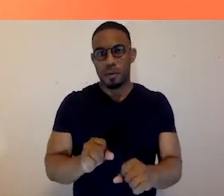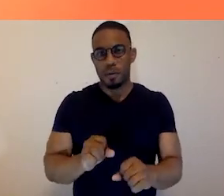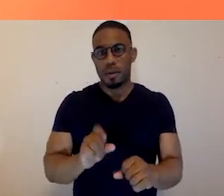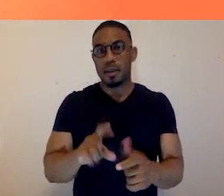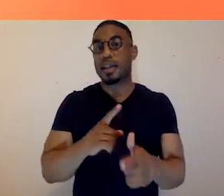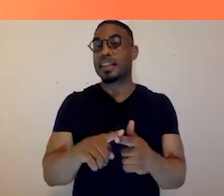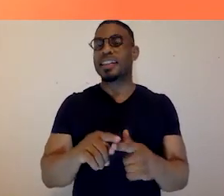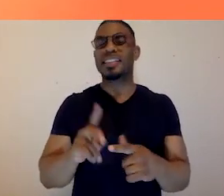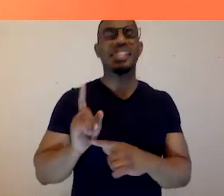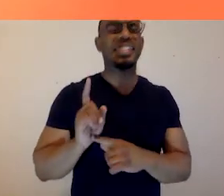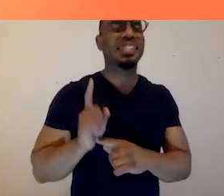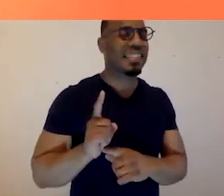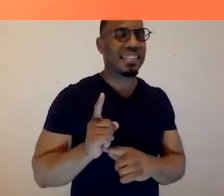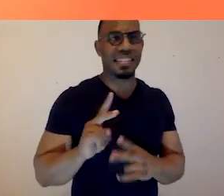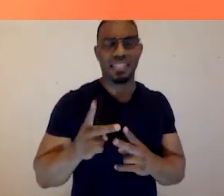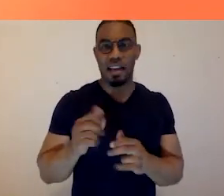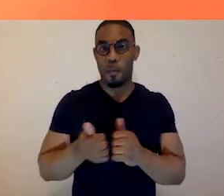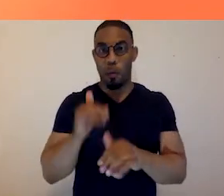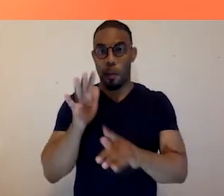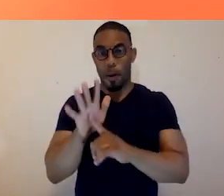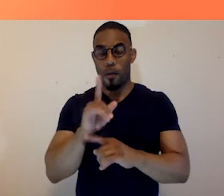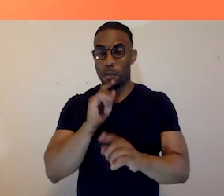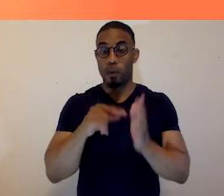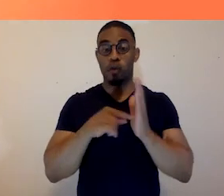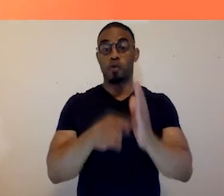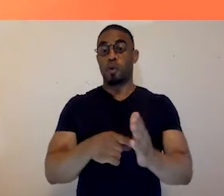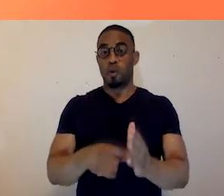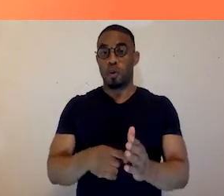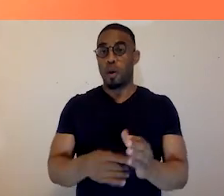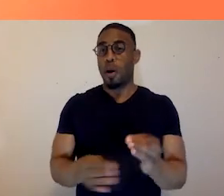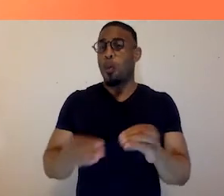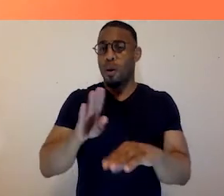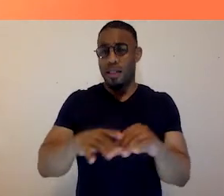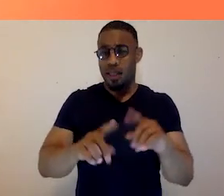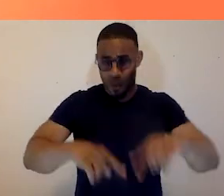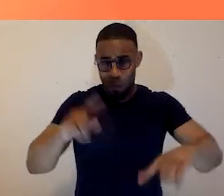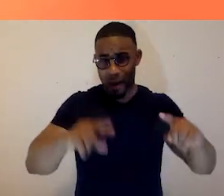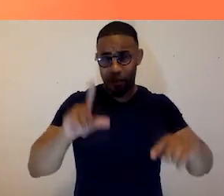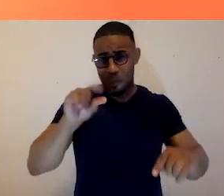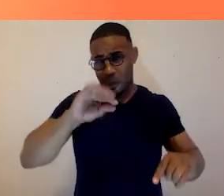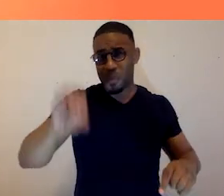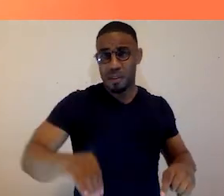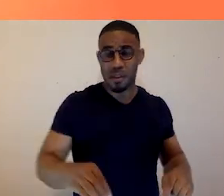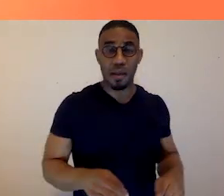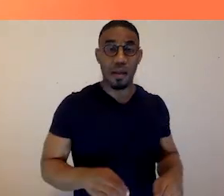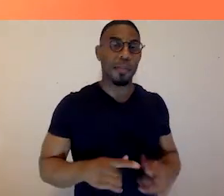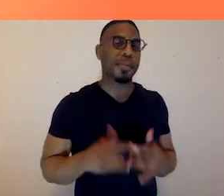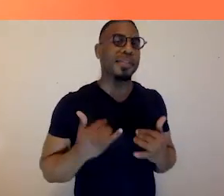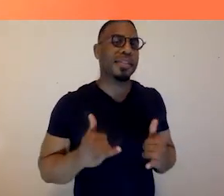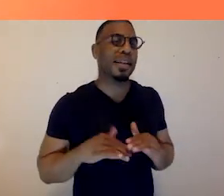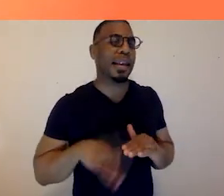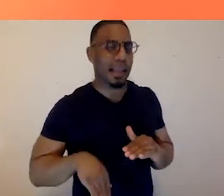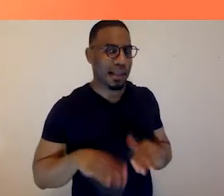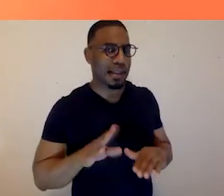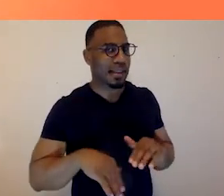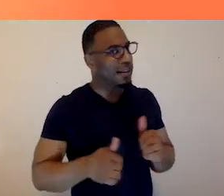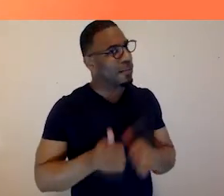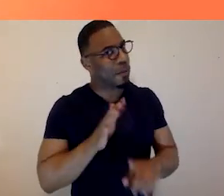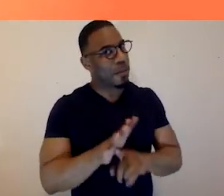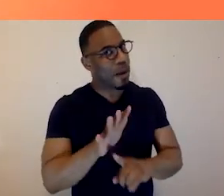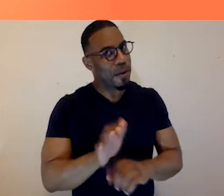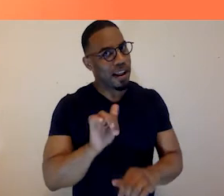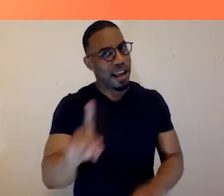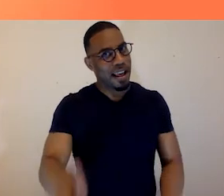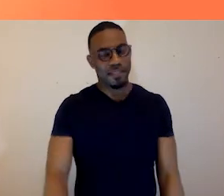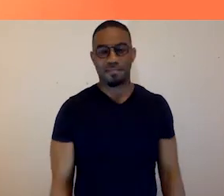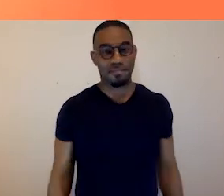then the second most popular one would be shown more than the random 20%, but still less than the most popular